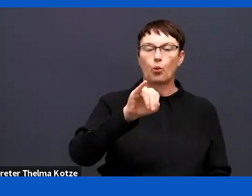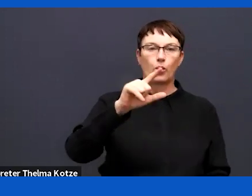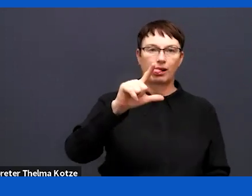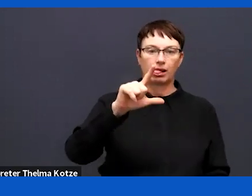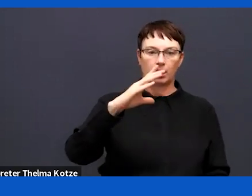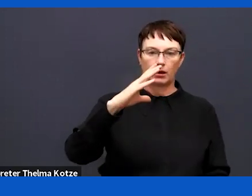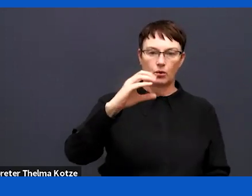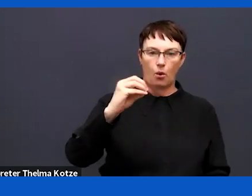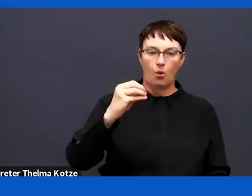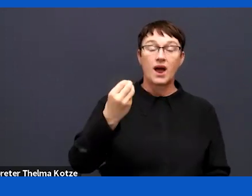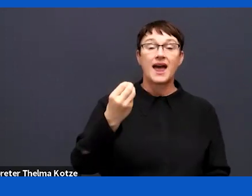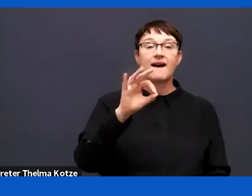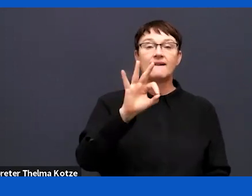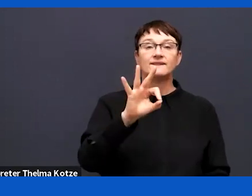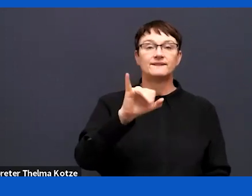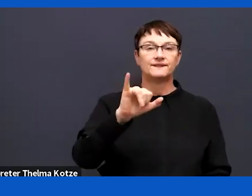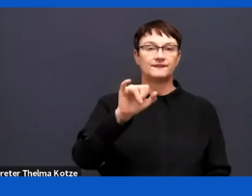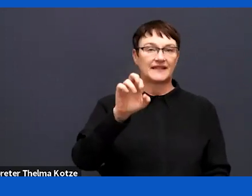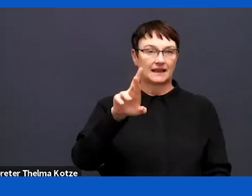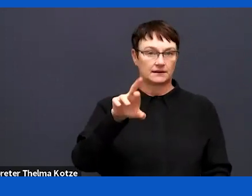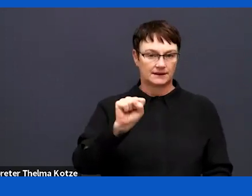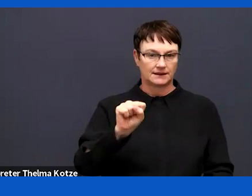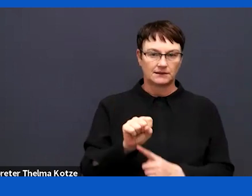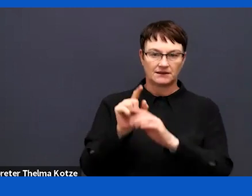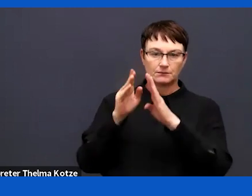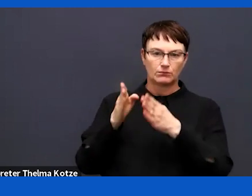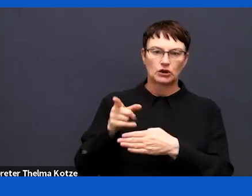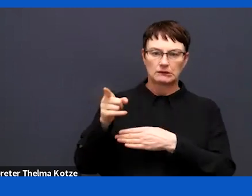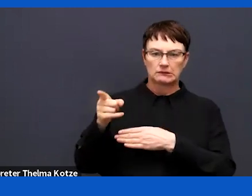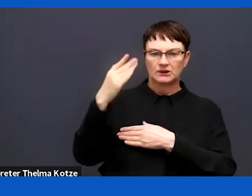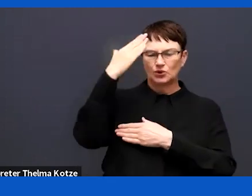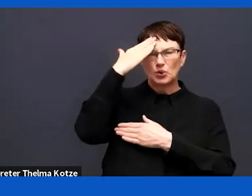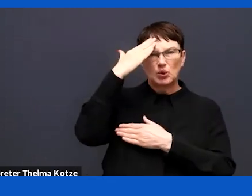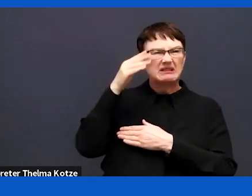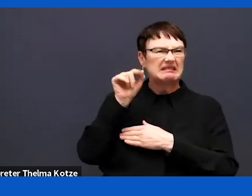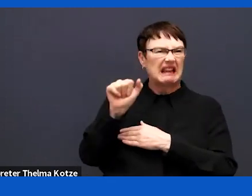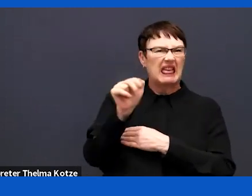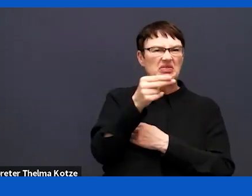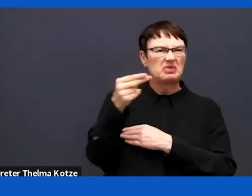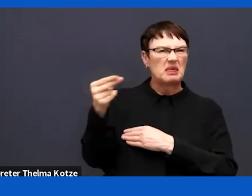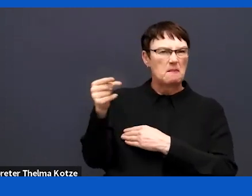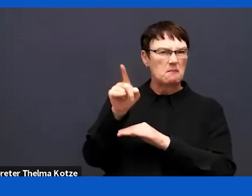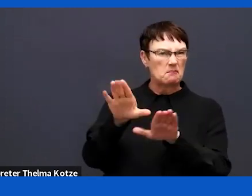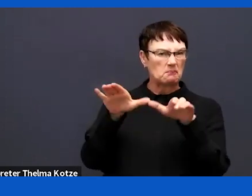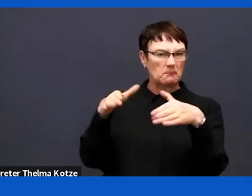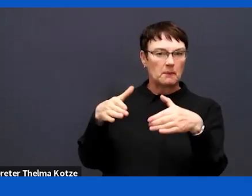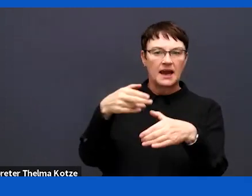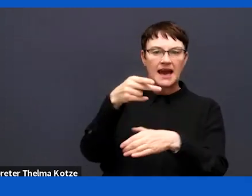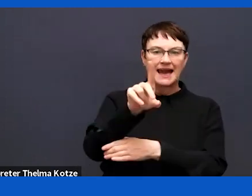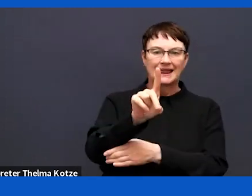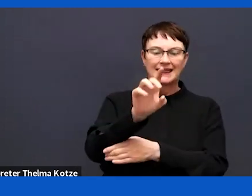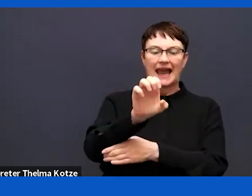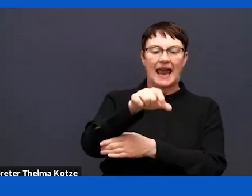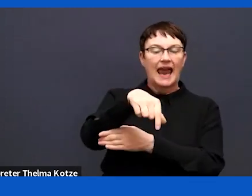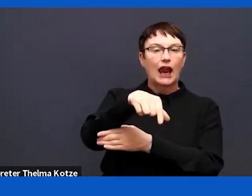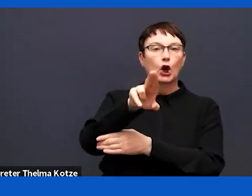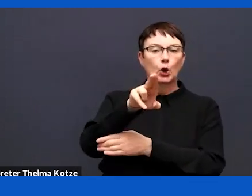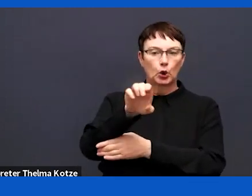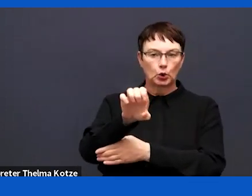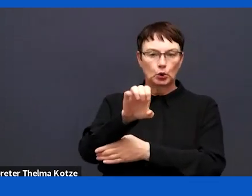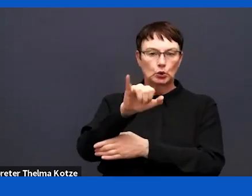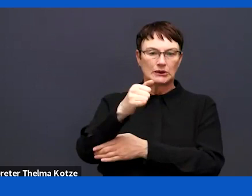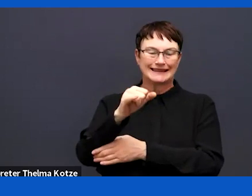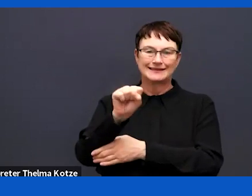that most people in this room know what it is. So automatic testing, what's your take on AI?